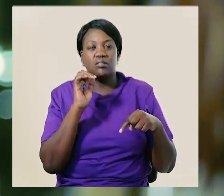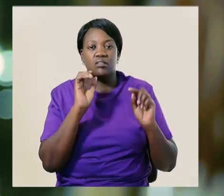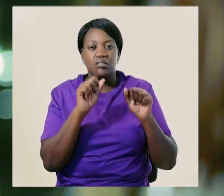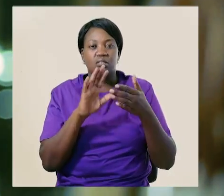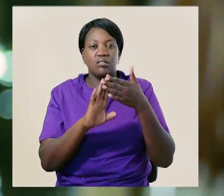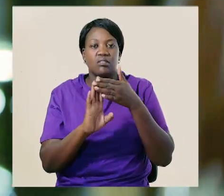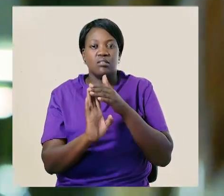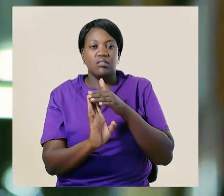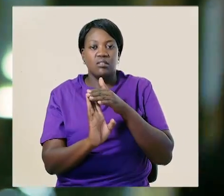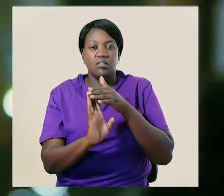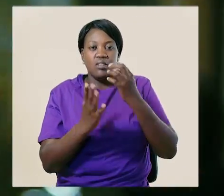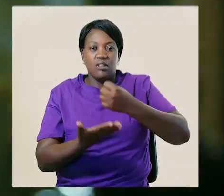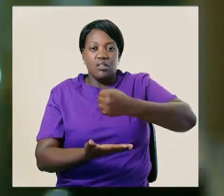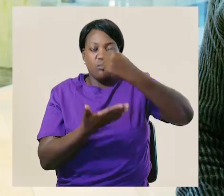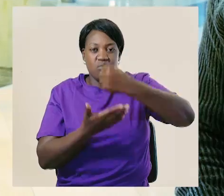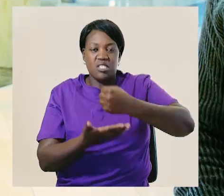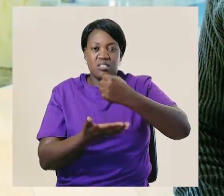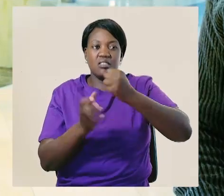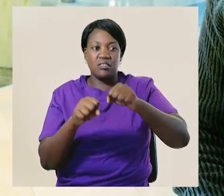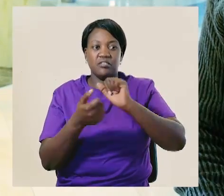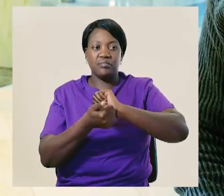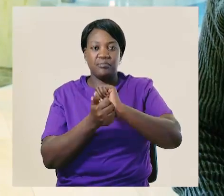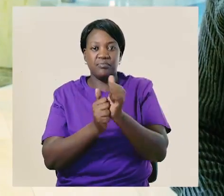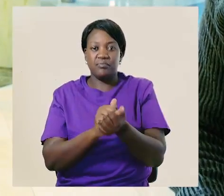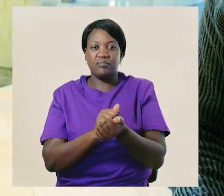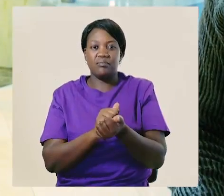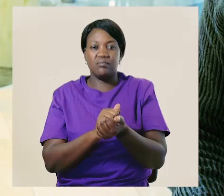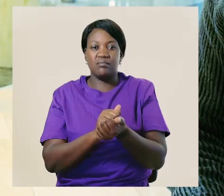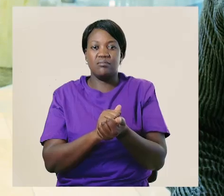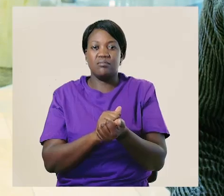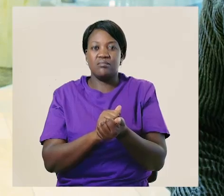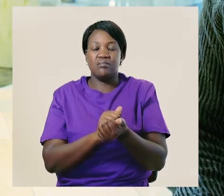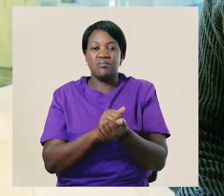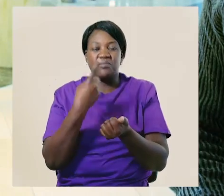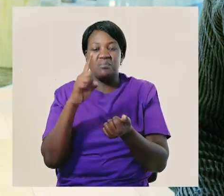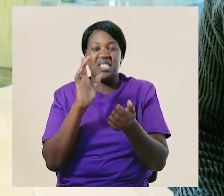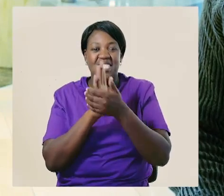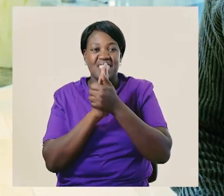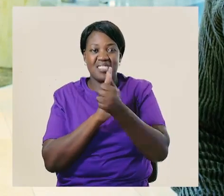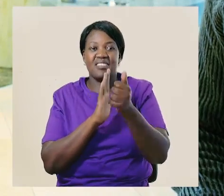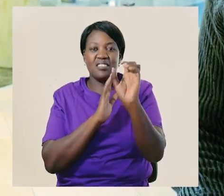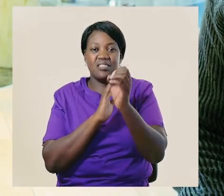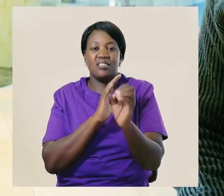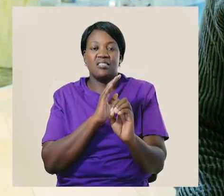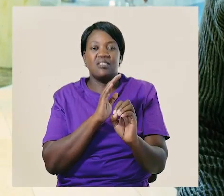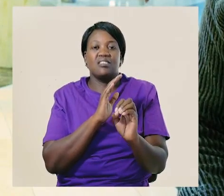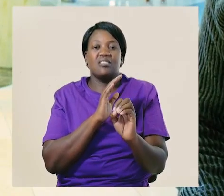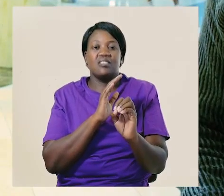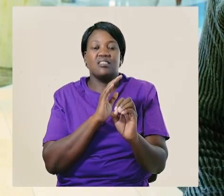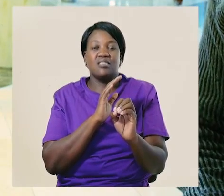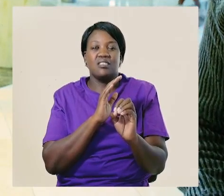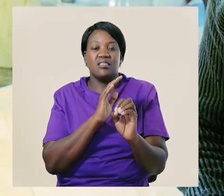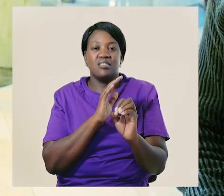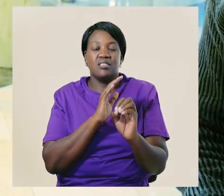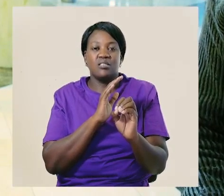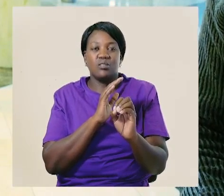like our military budget was like reformed. I don't think that we have a lot of like skilled laborers to do our work. That's why we actually like most of our skilled